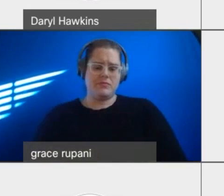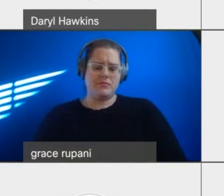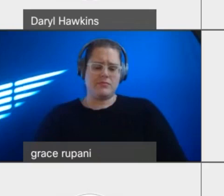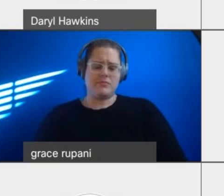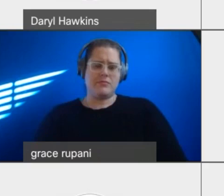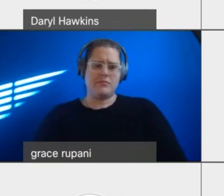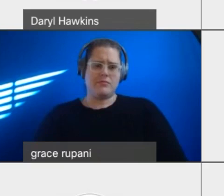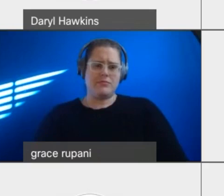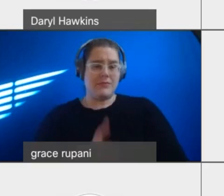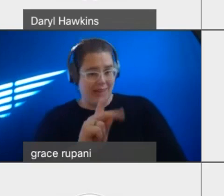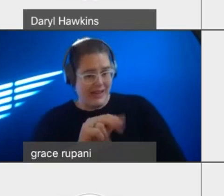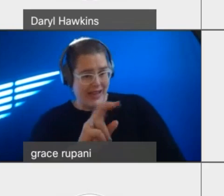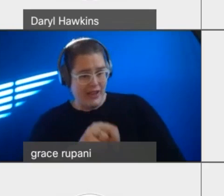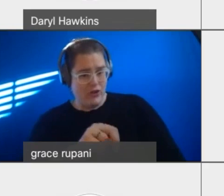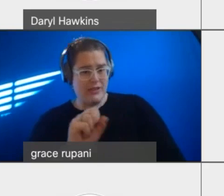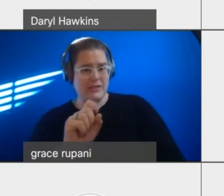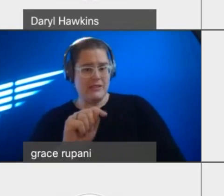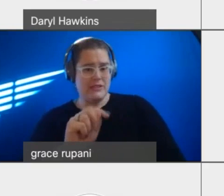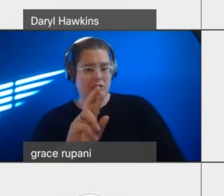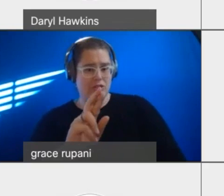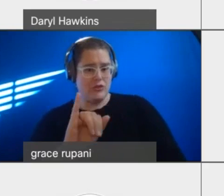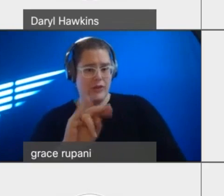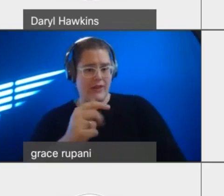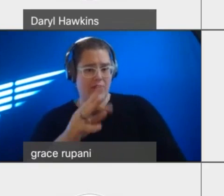Is Karen Stringfield on the line?